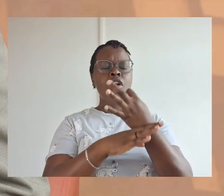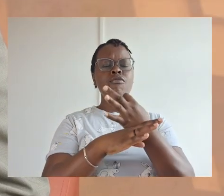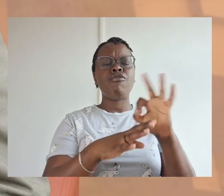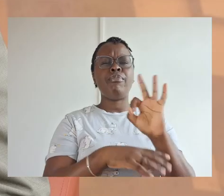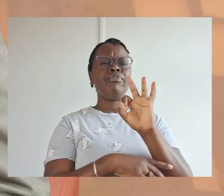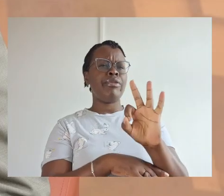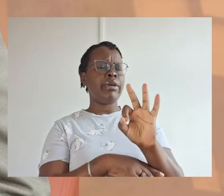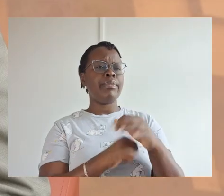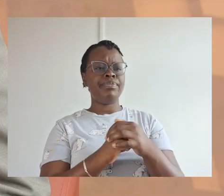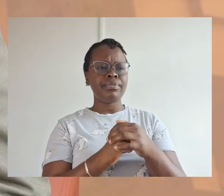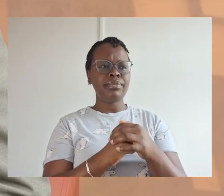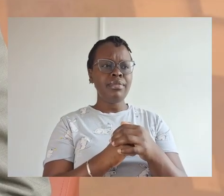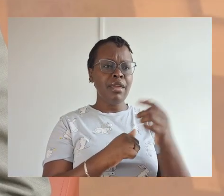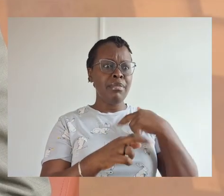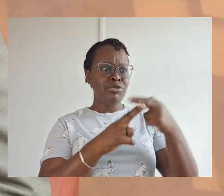11th year.